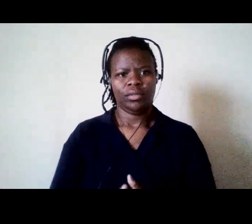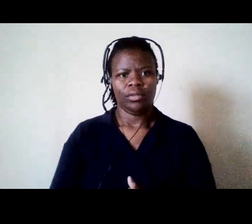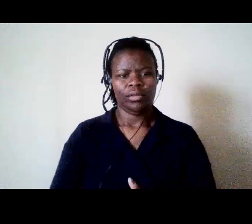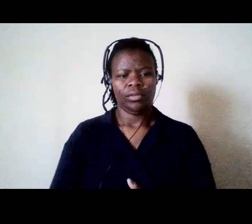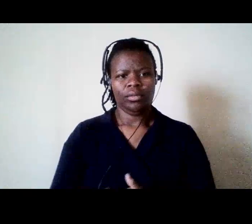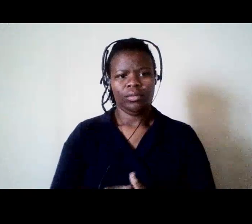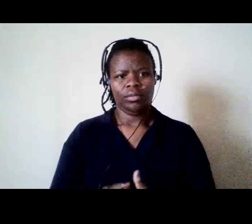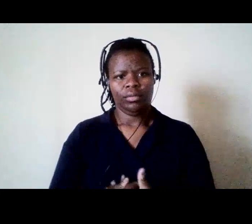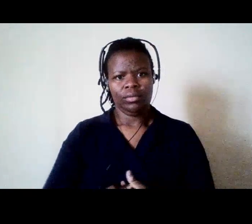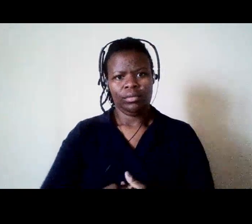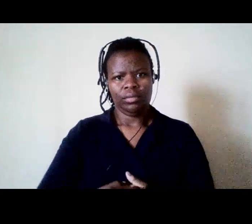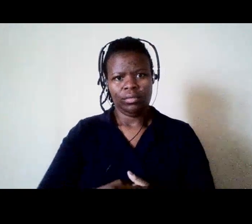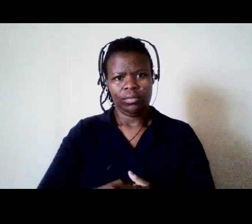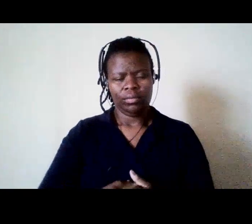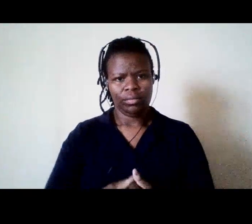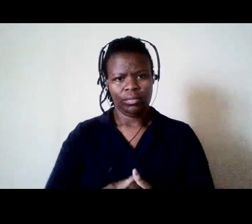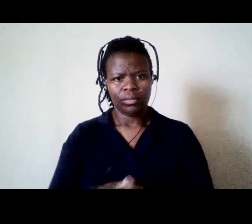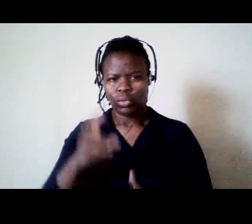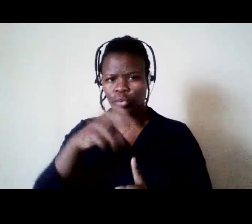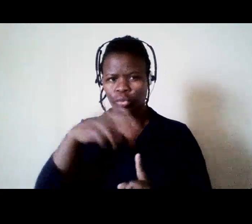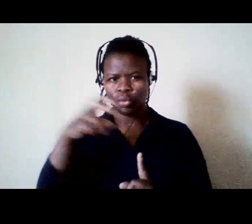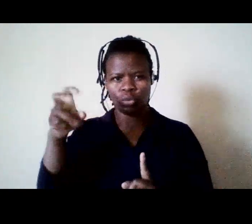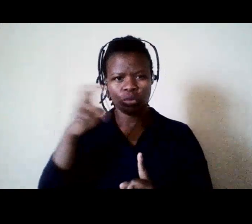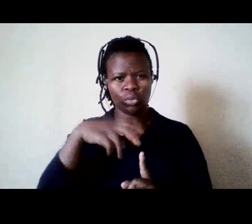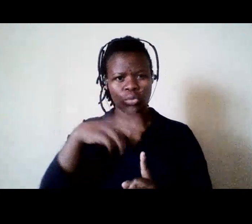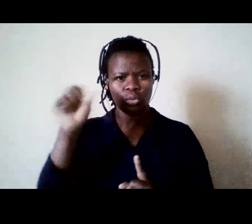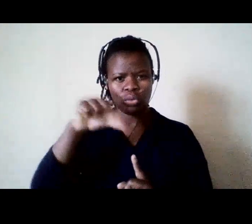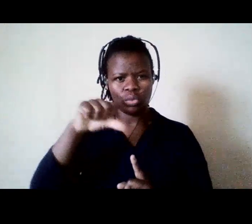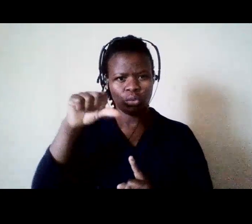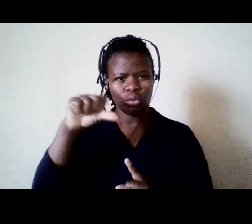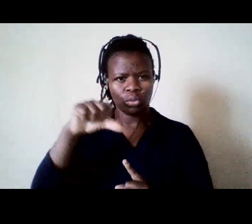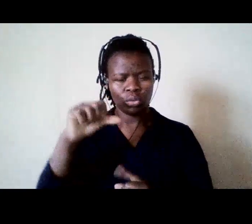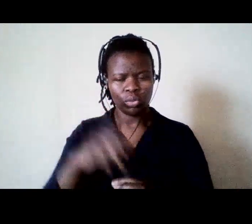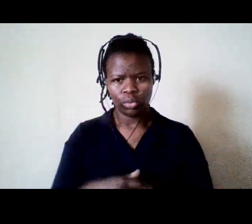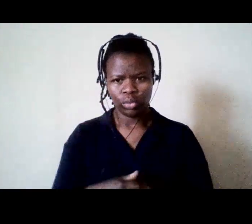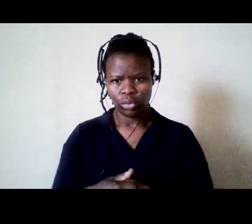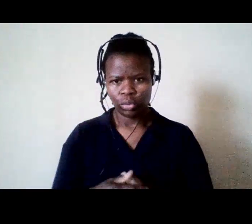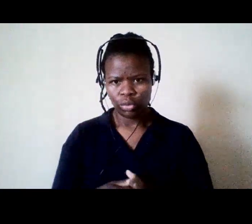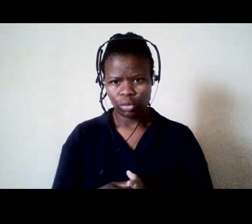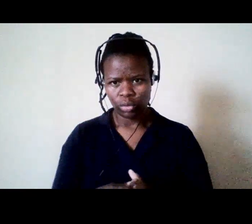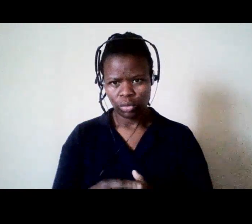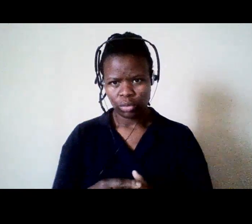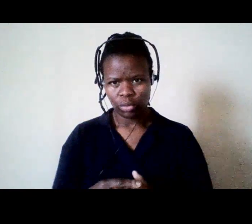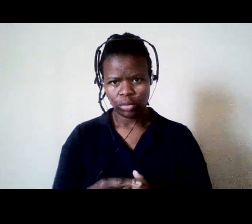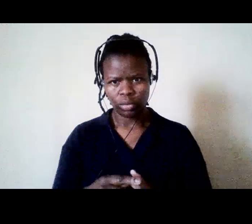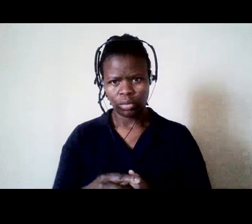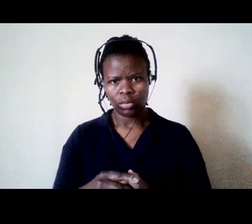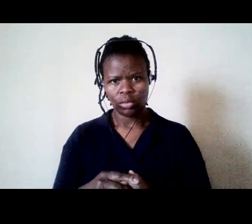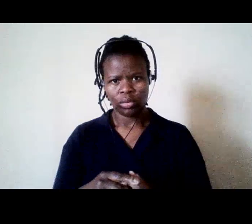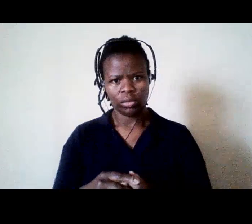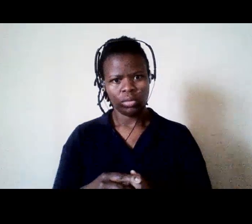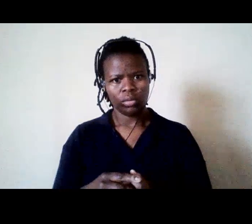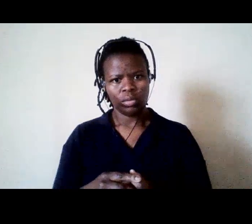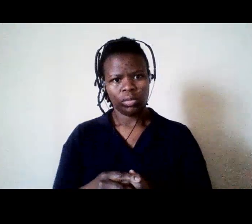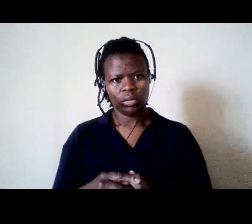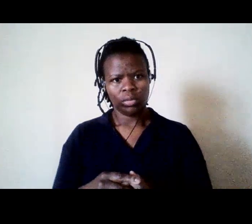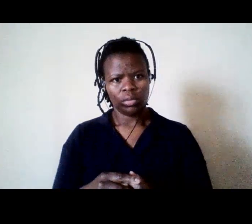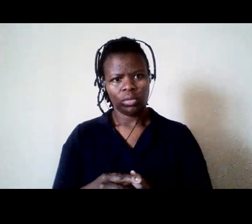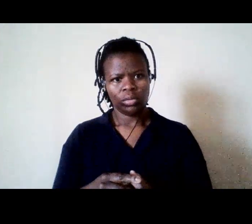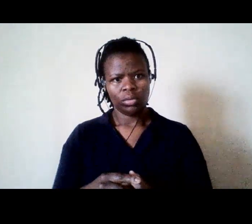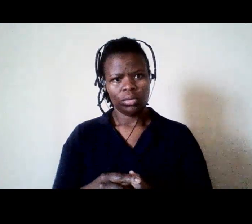include disability, we end up including everybody. Some of the students were, so this course forced me to focus